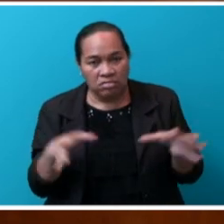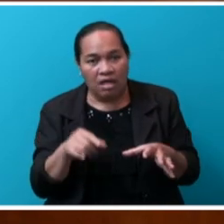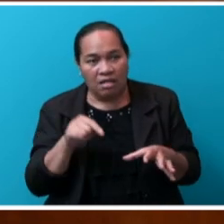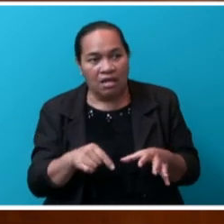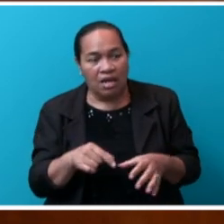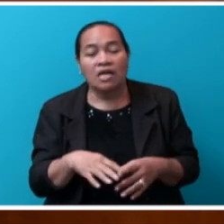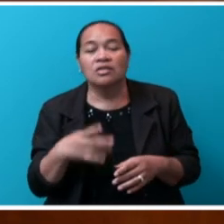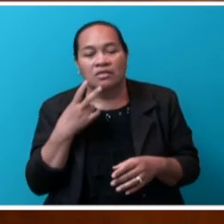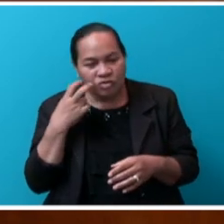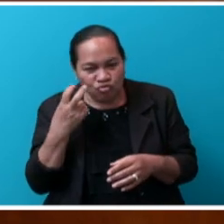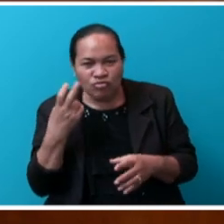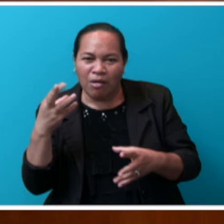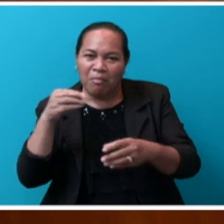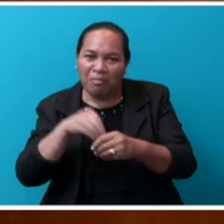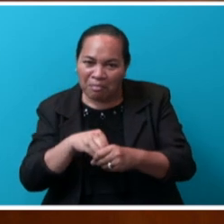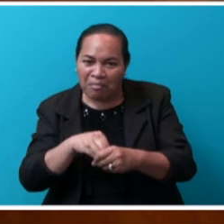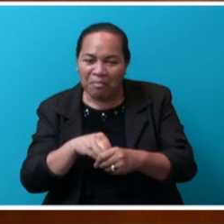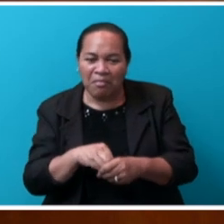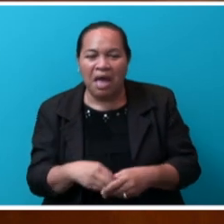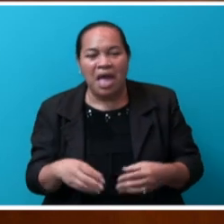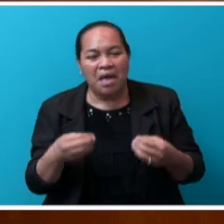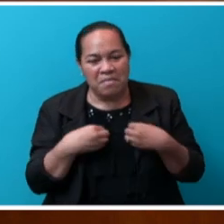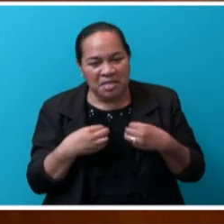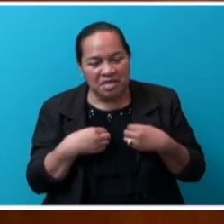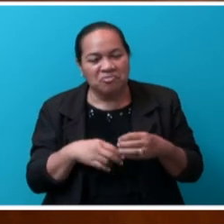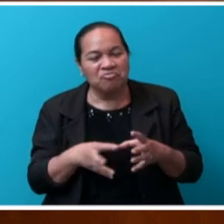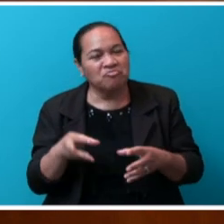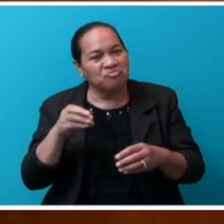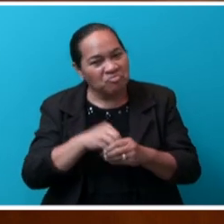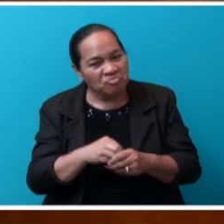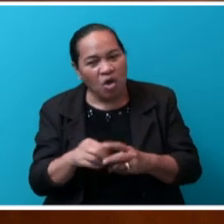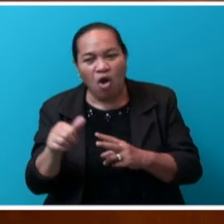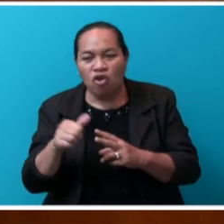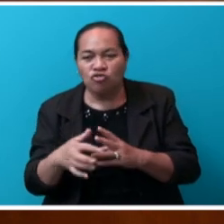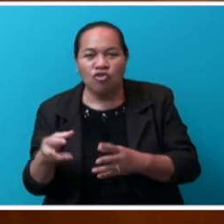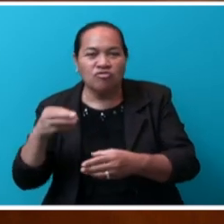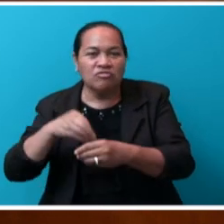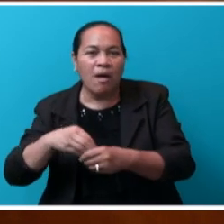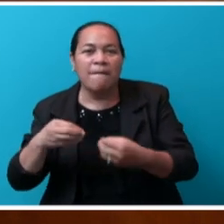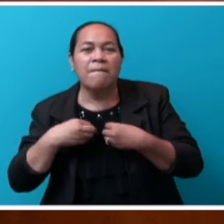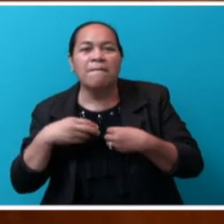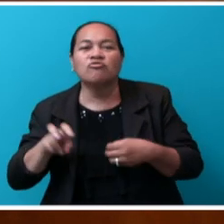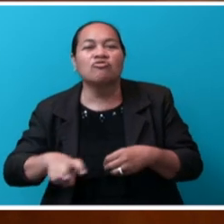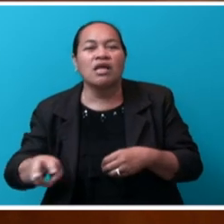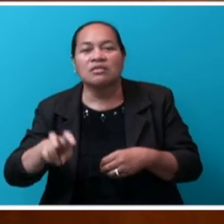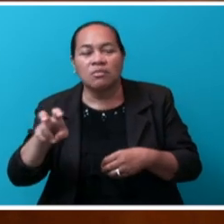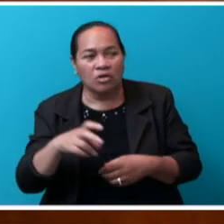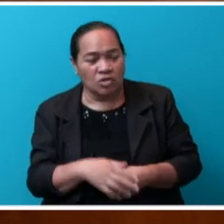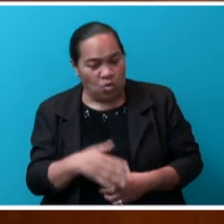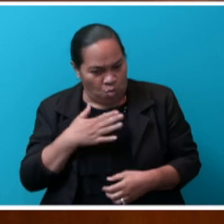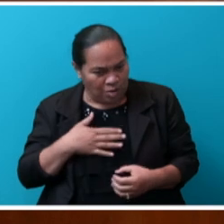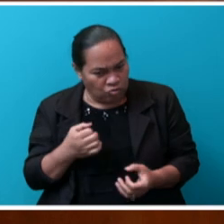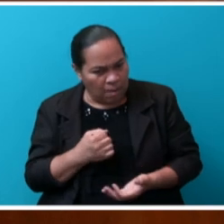ecotourism, agribusiness, and transport. To further strengthen this important business model,